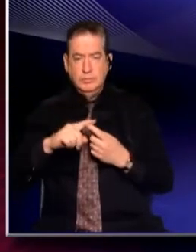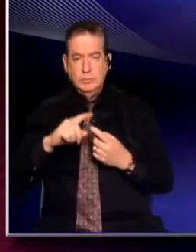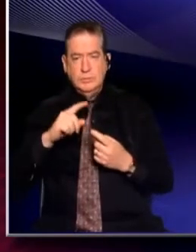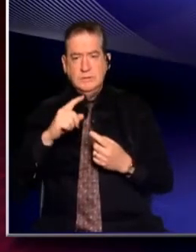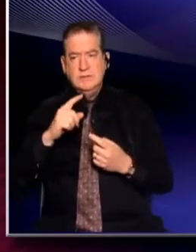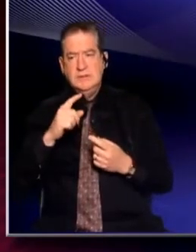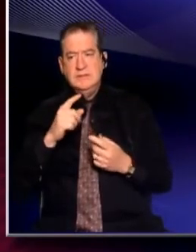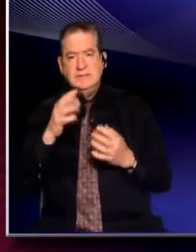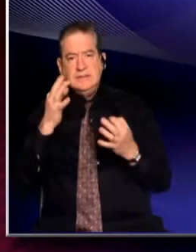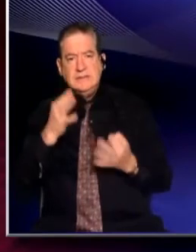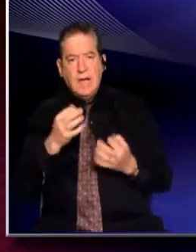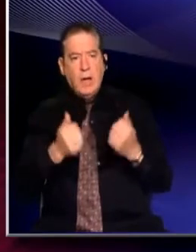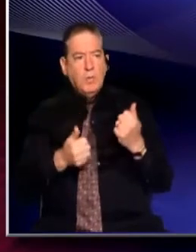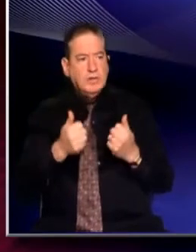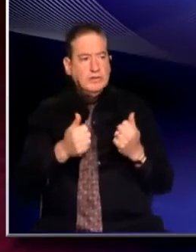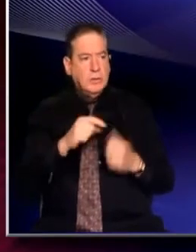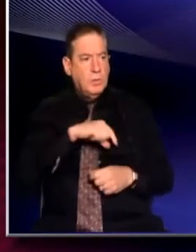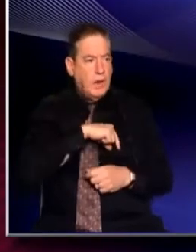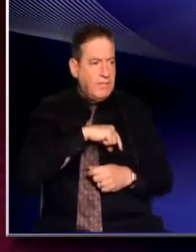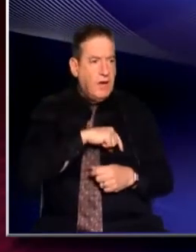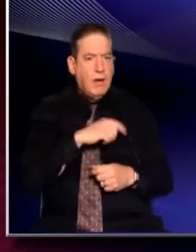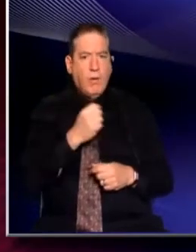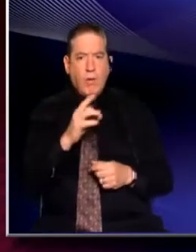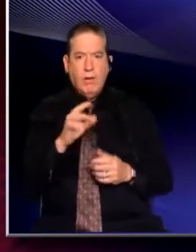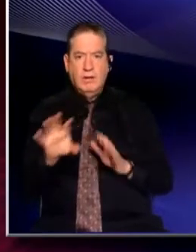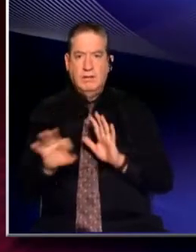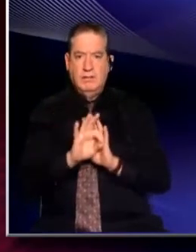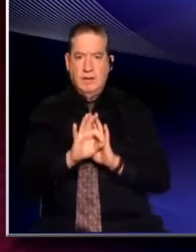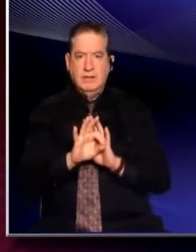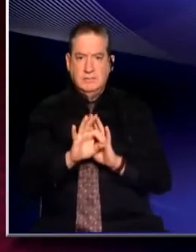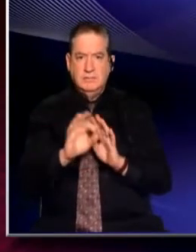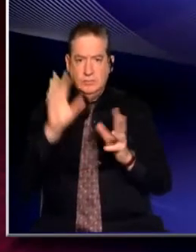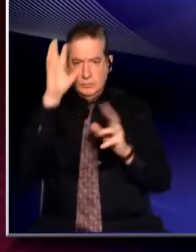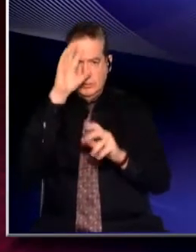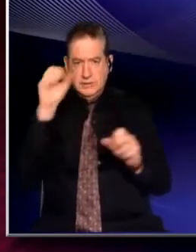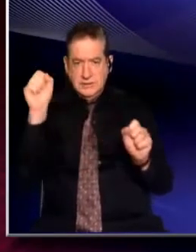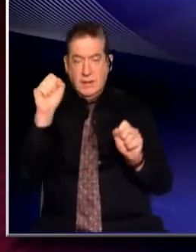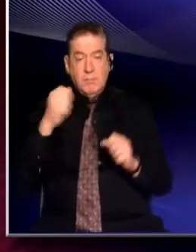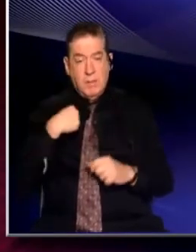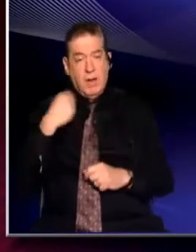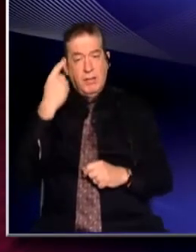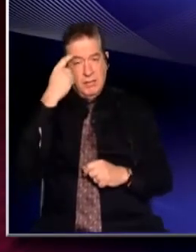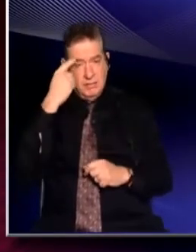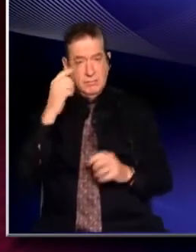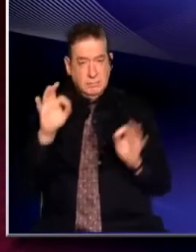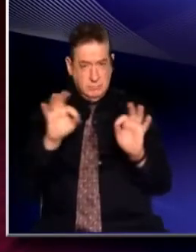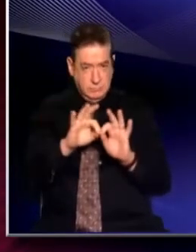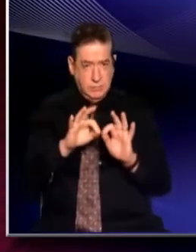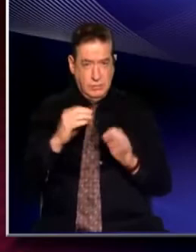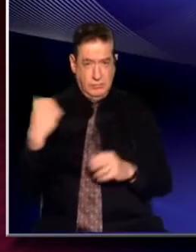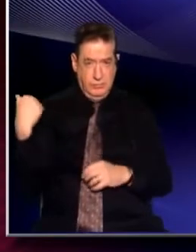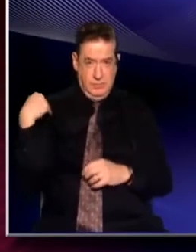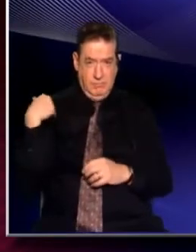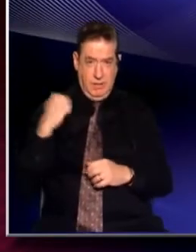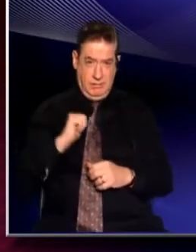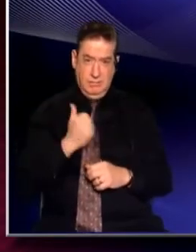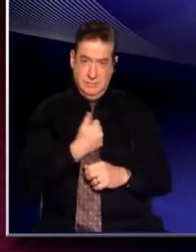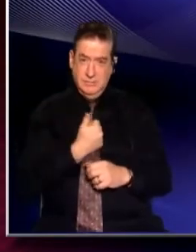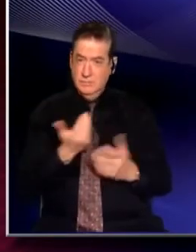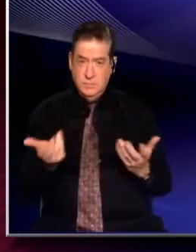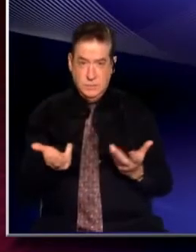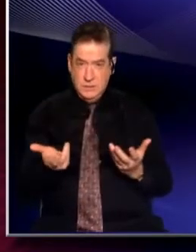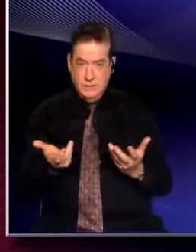what the qualifications are and to elect a superintendent. But I think it's important to remind ourselves that